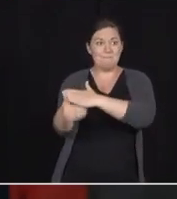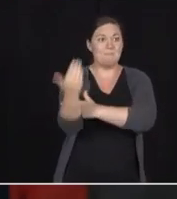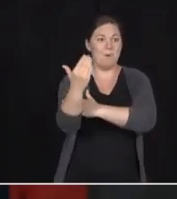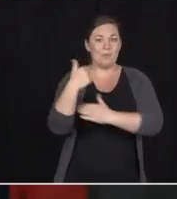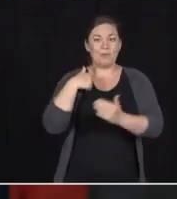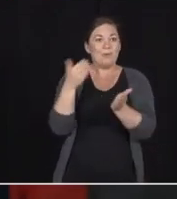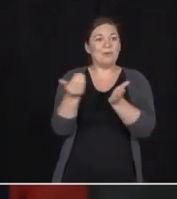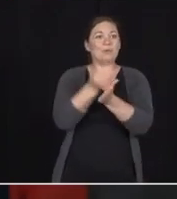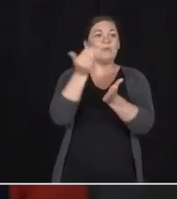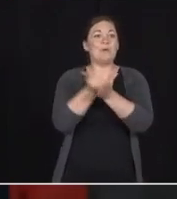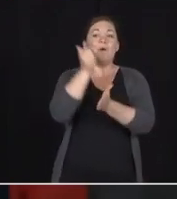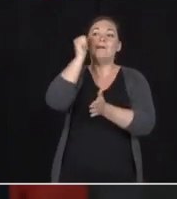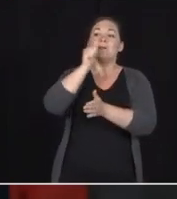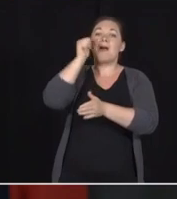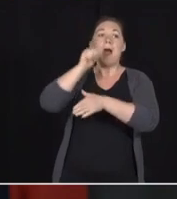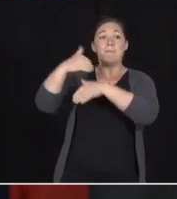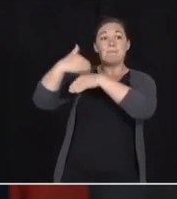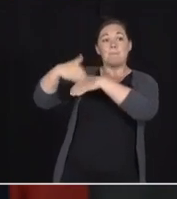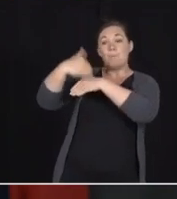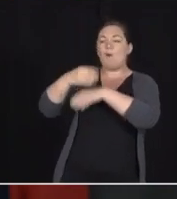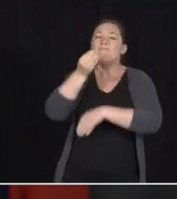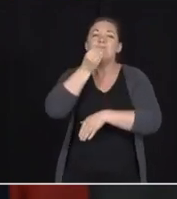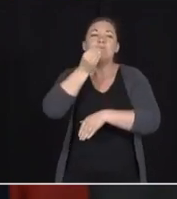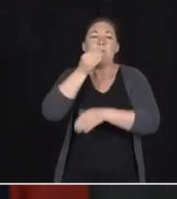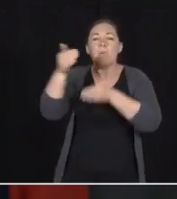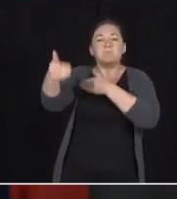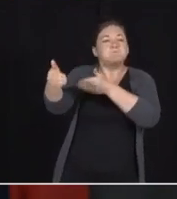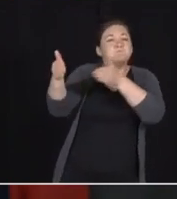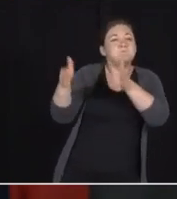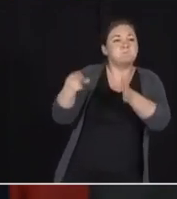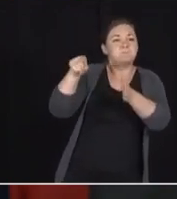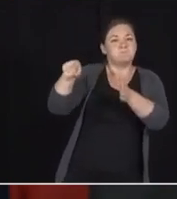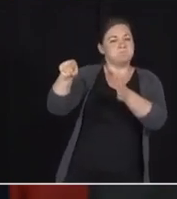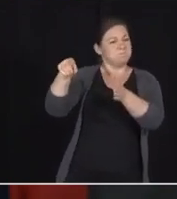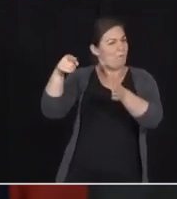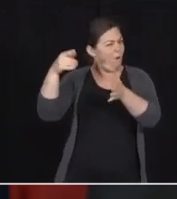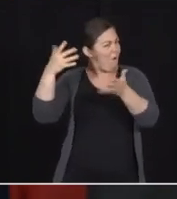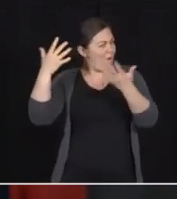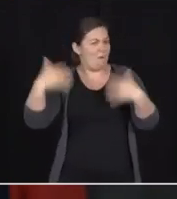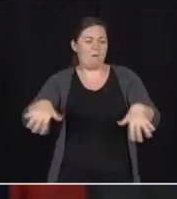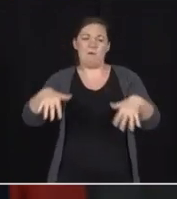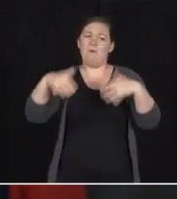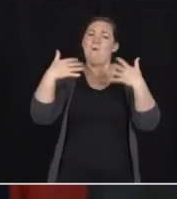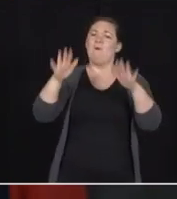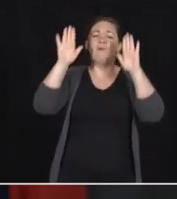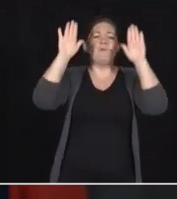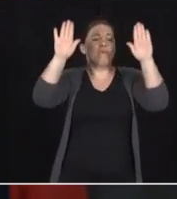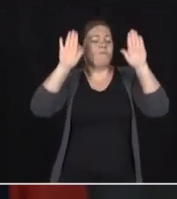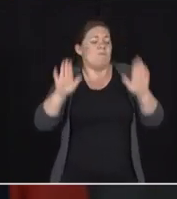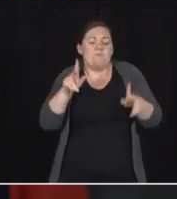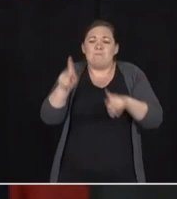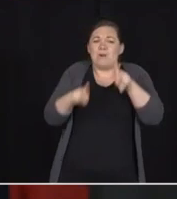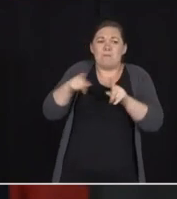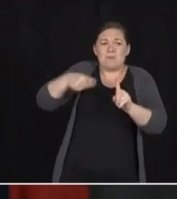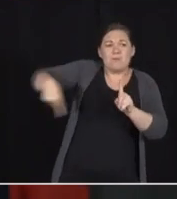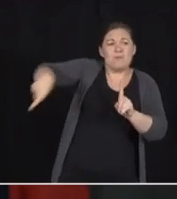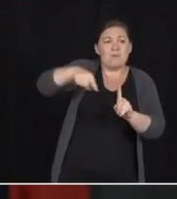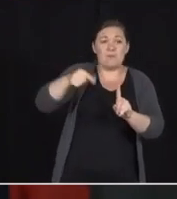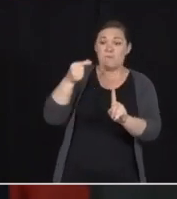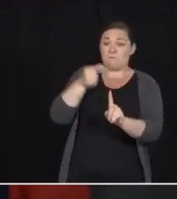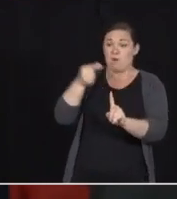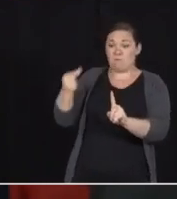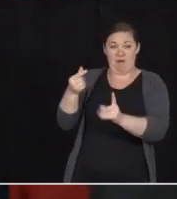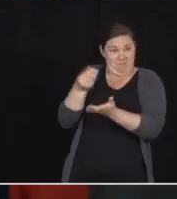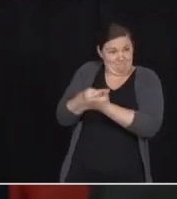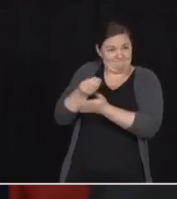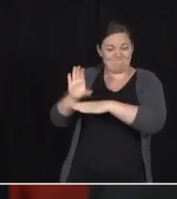warehouse. These guys are just incredible over there, absolutely incredible. With funding from the province, they